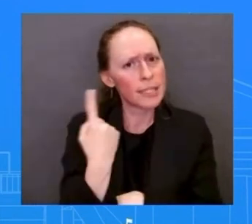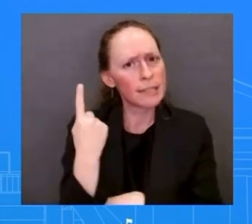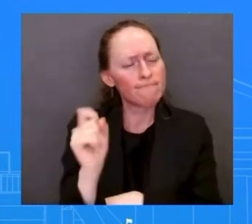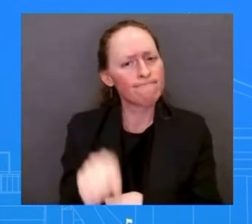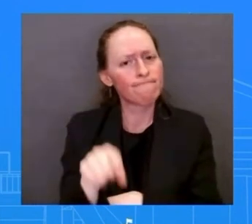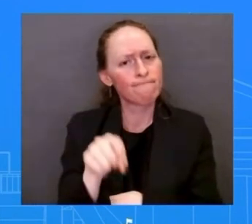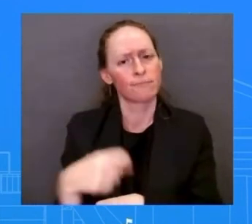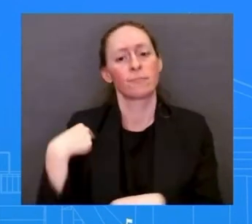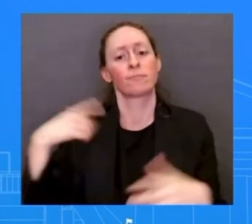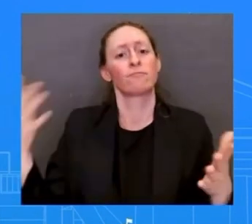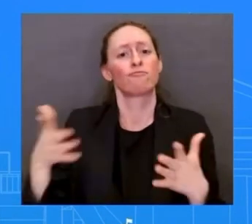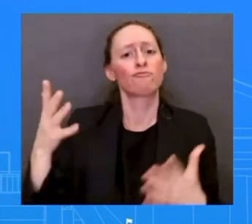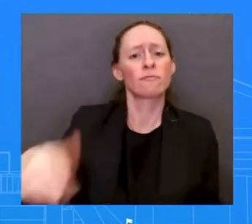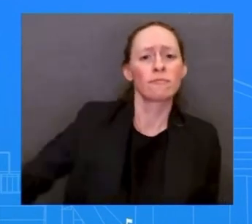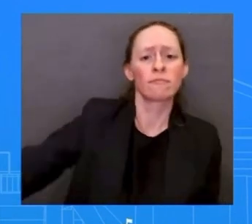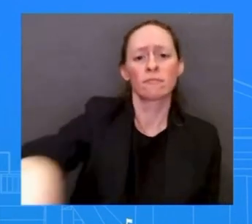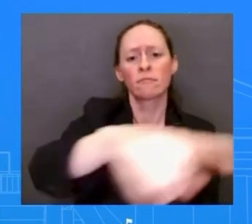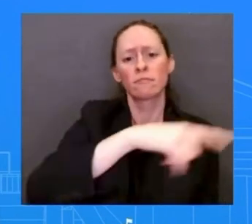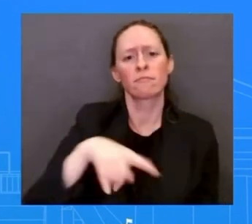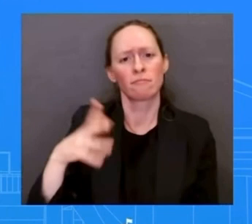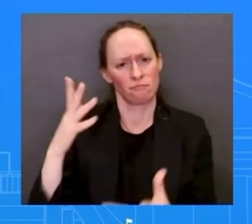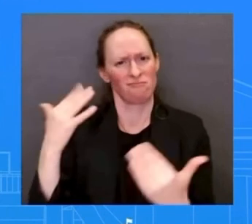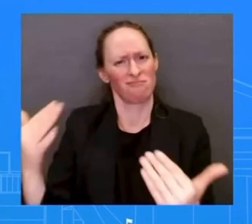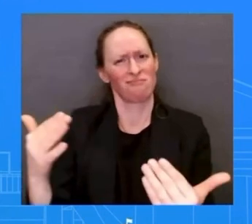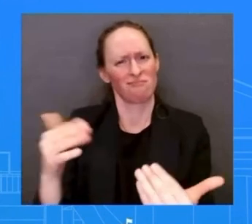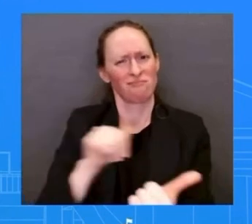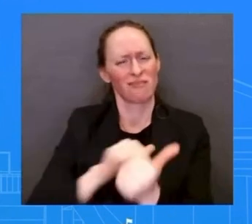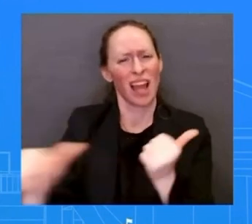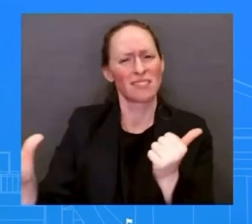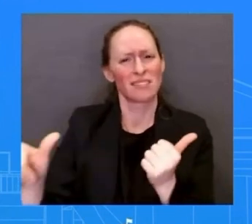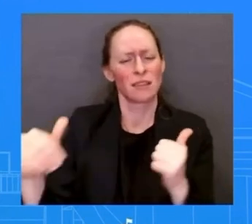we think is incredibly important, that Congress should act on that.